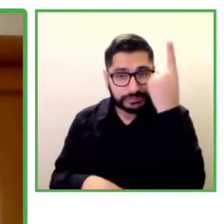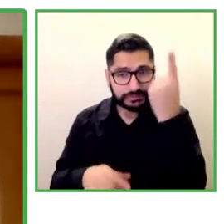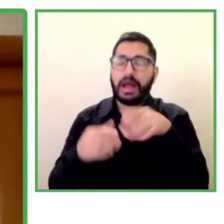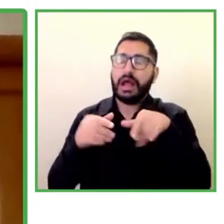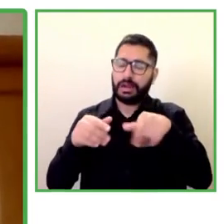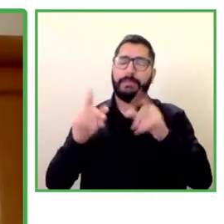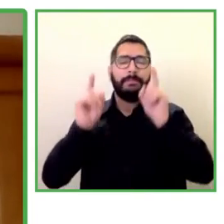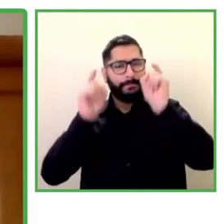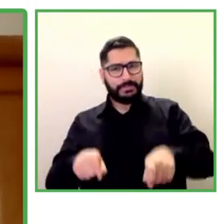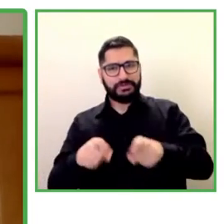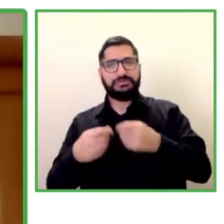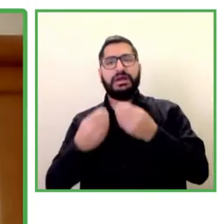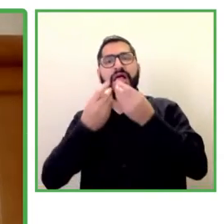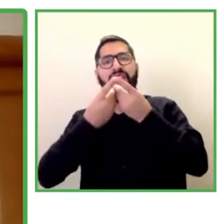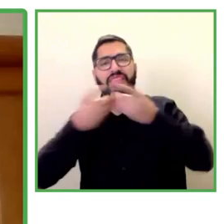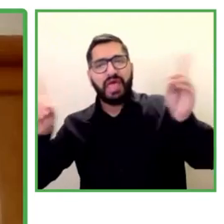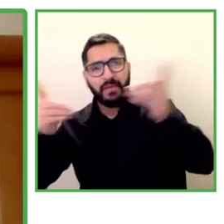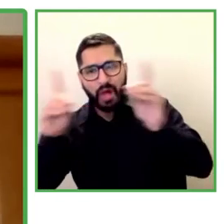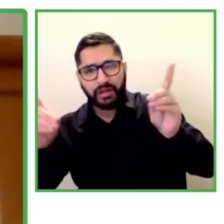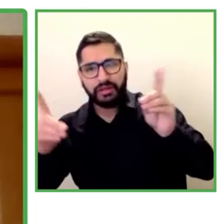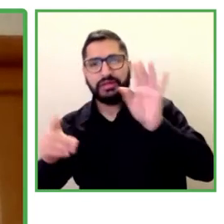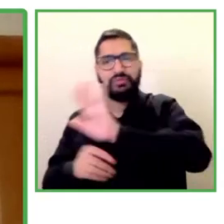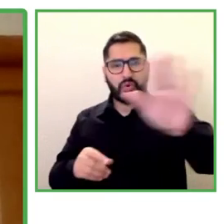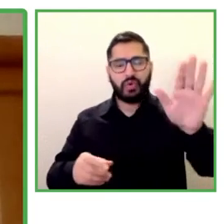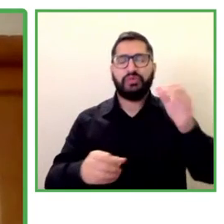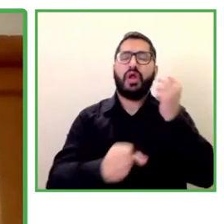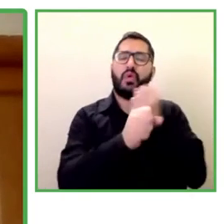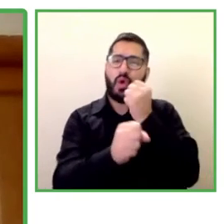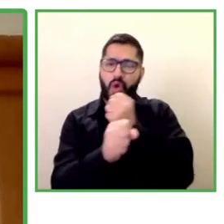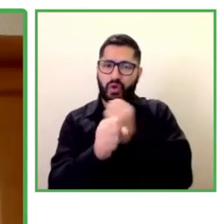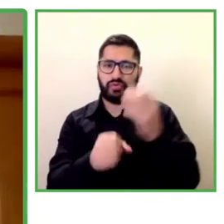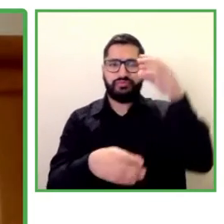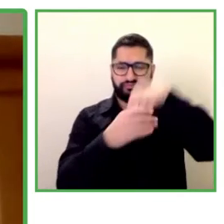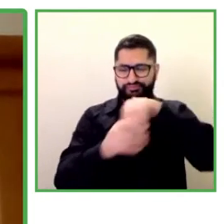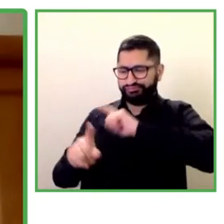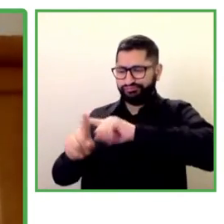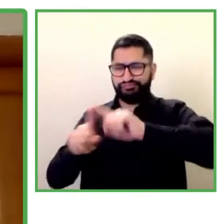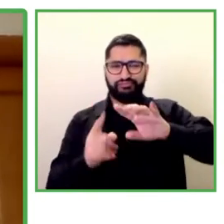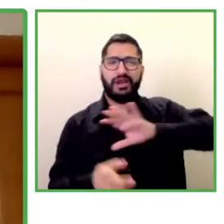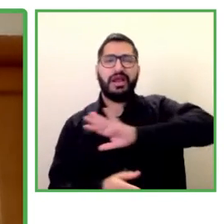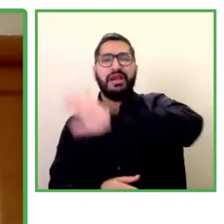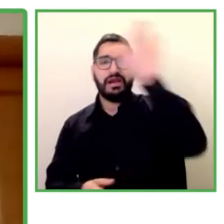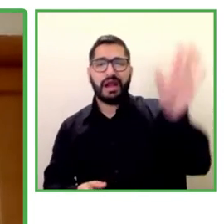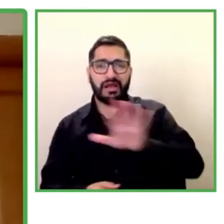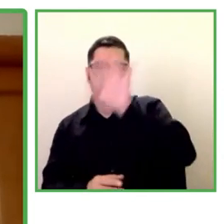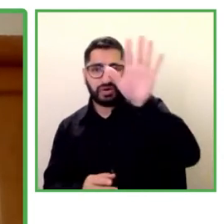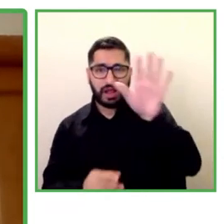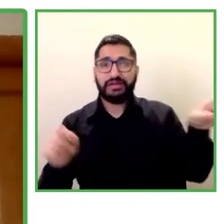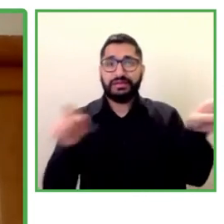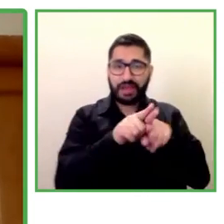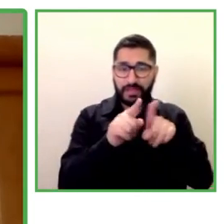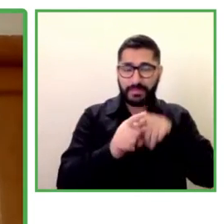types of jobs. We're going to hear the national networks today that are going to be with us.